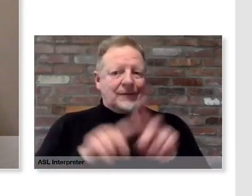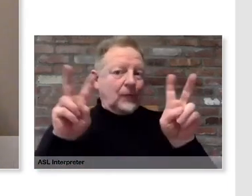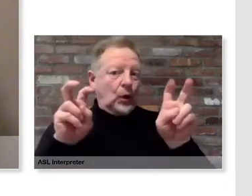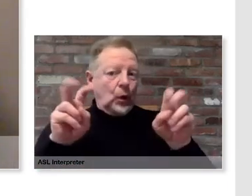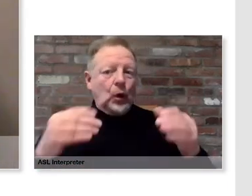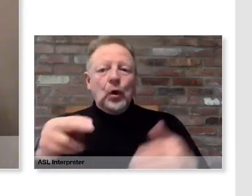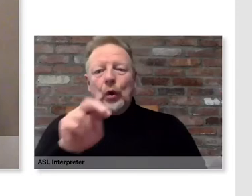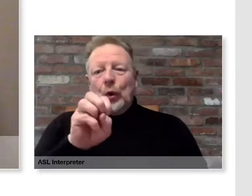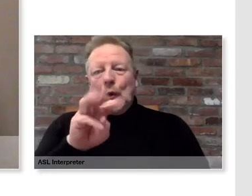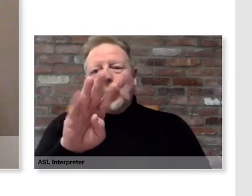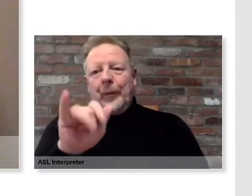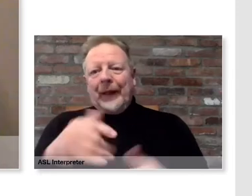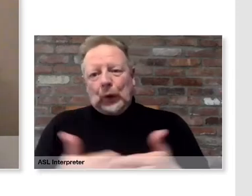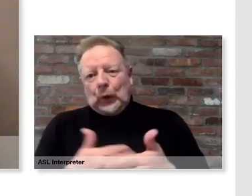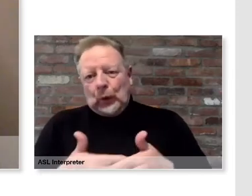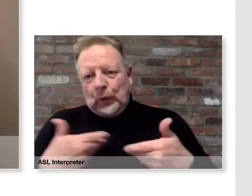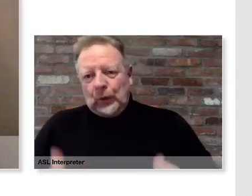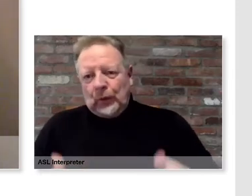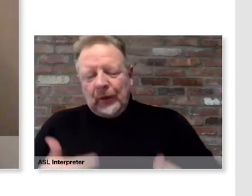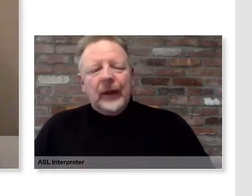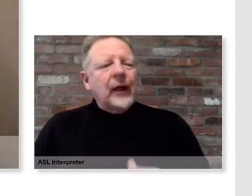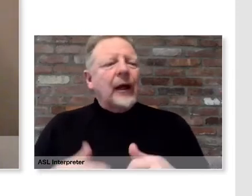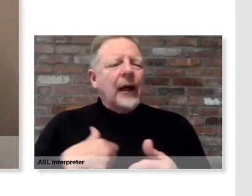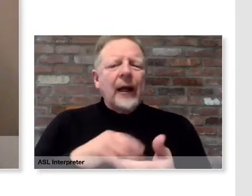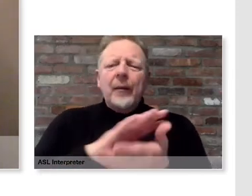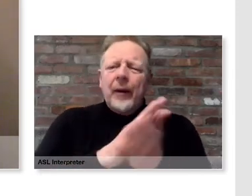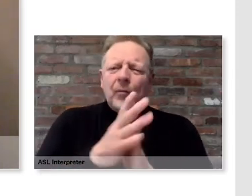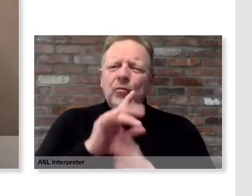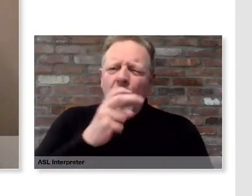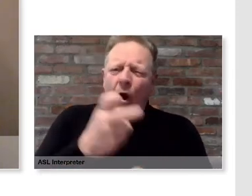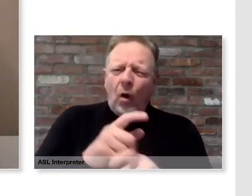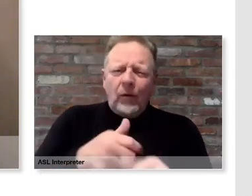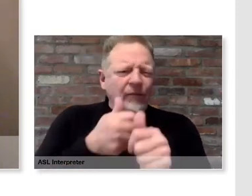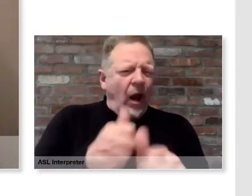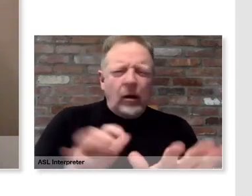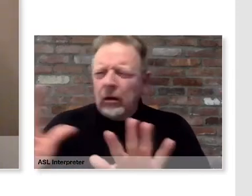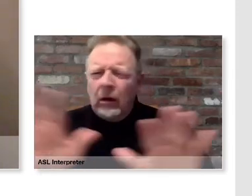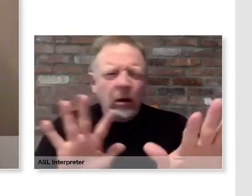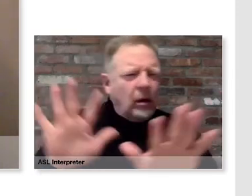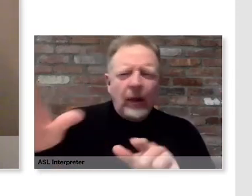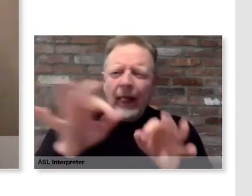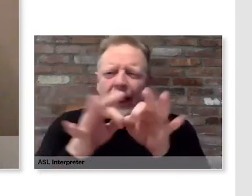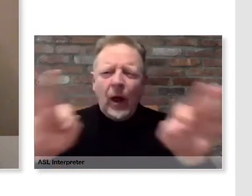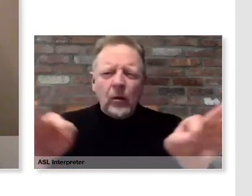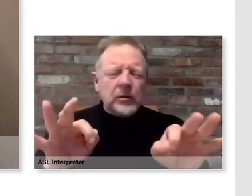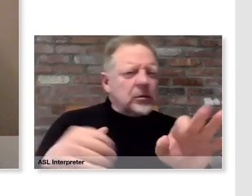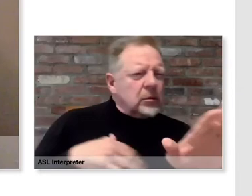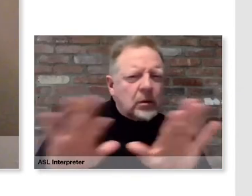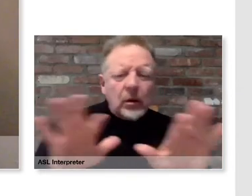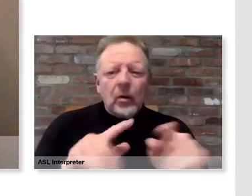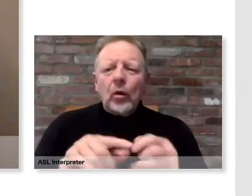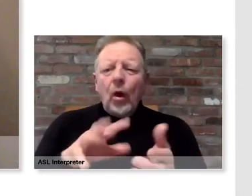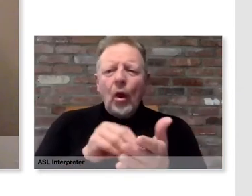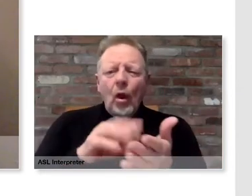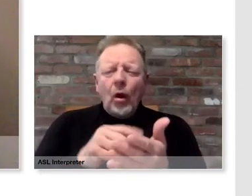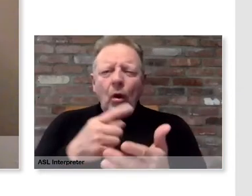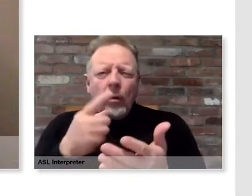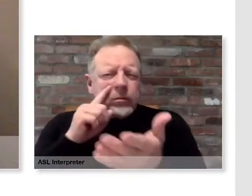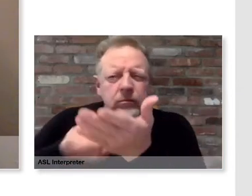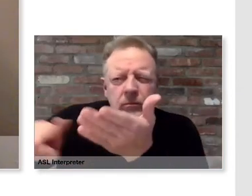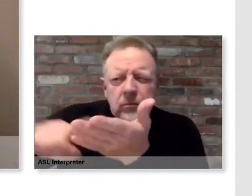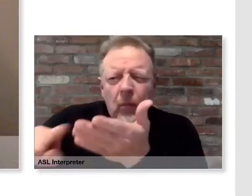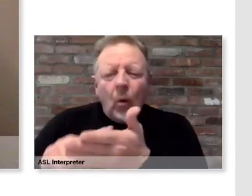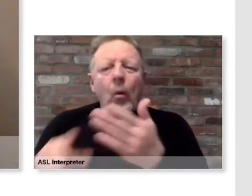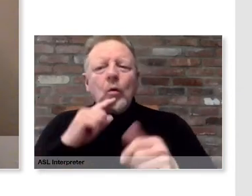is definitely not of that realm, it became really hard to follow their language and to learn to probe what to be able to expect from